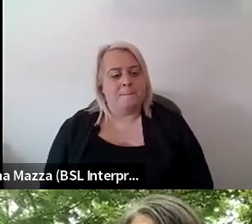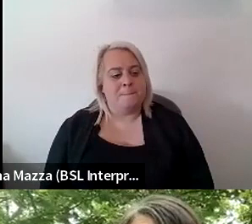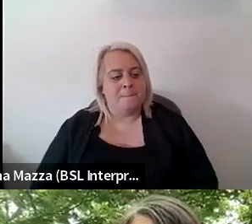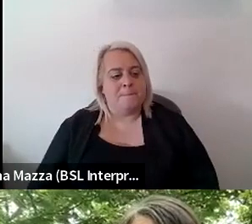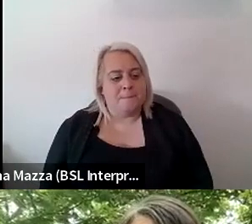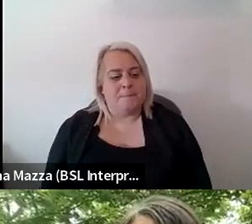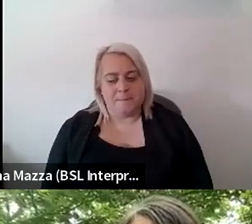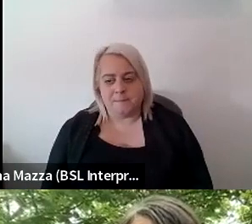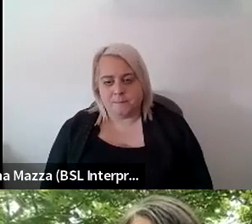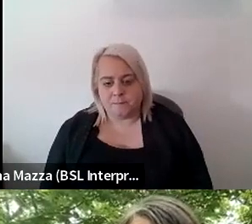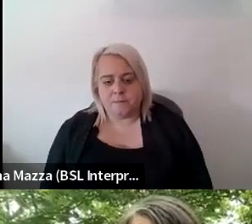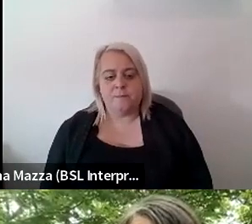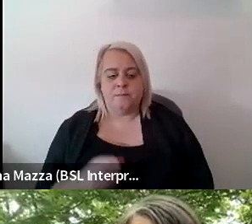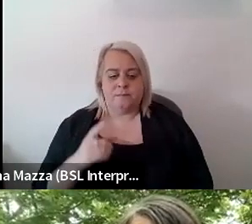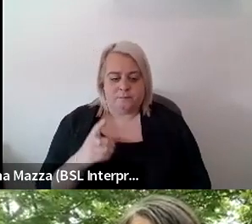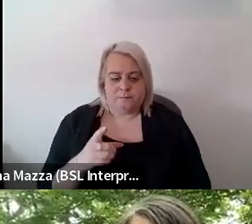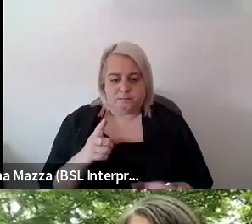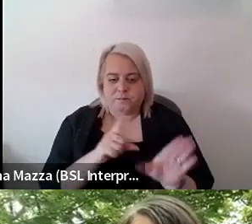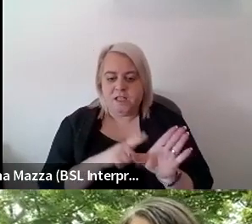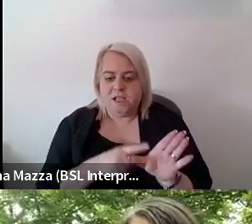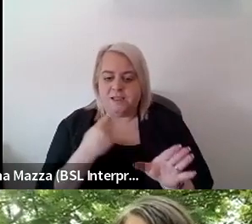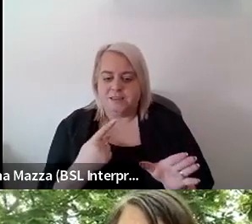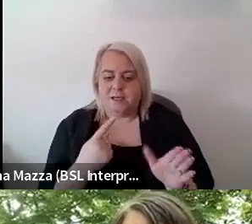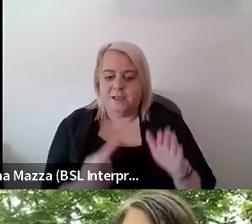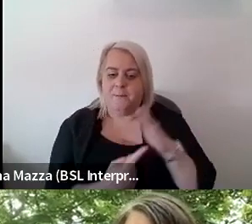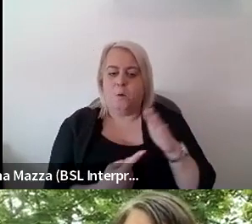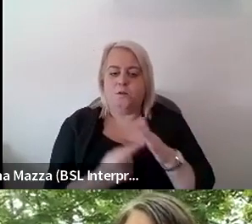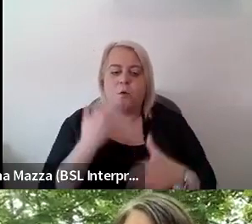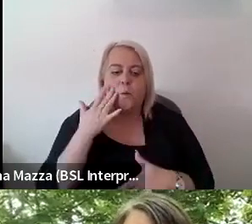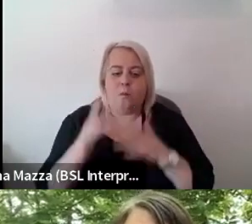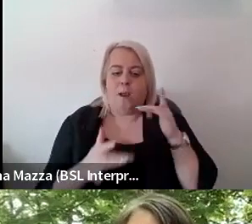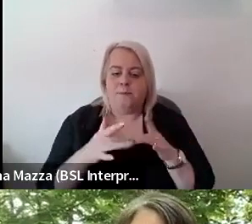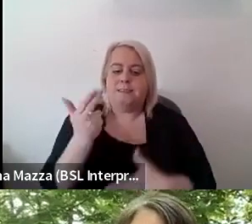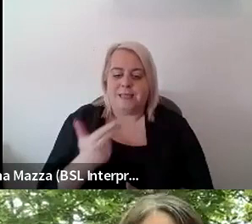I think that's why it's important for those designers when they design new products